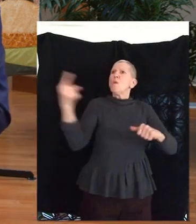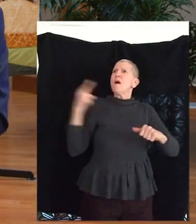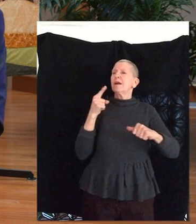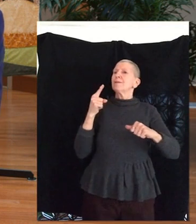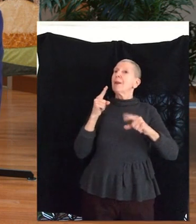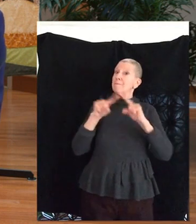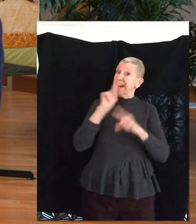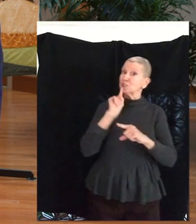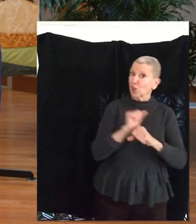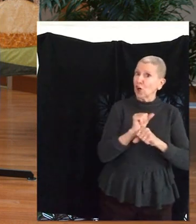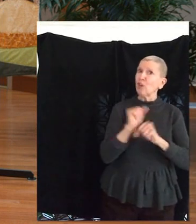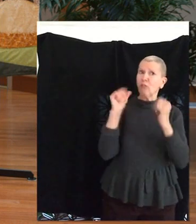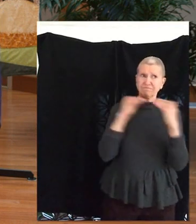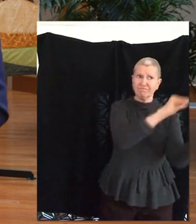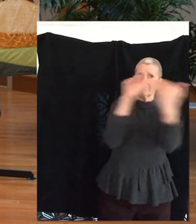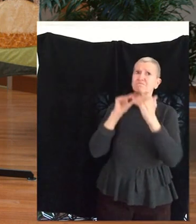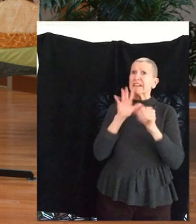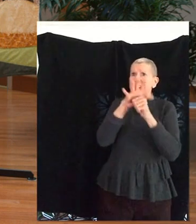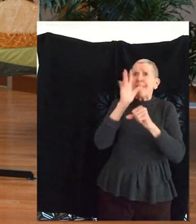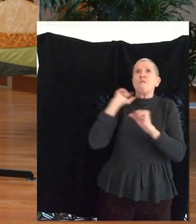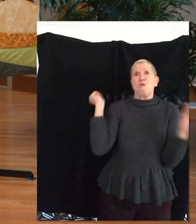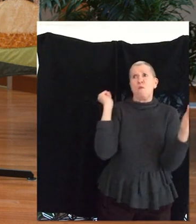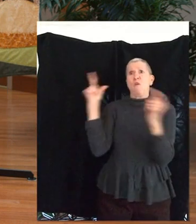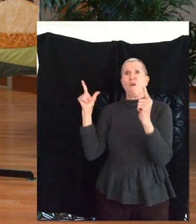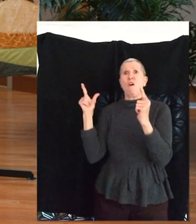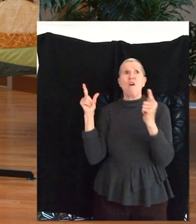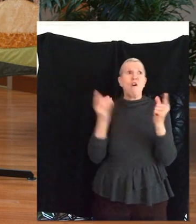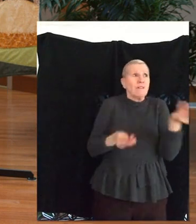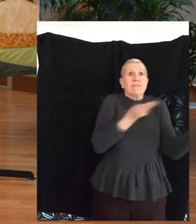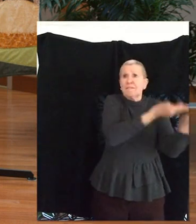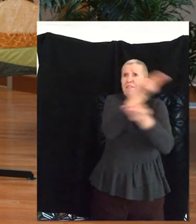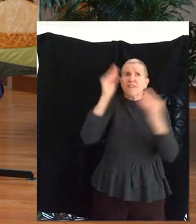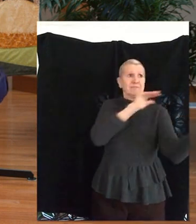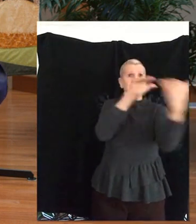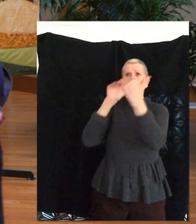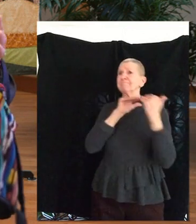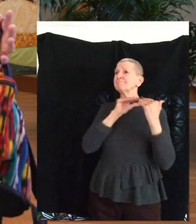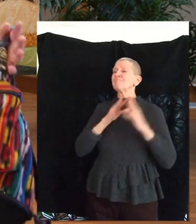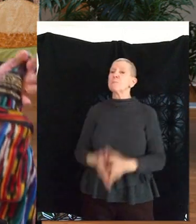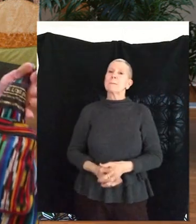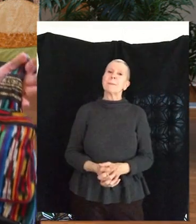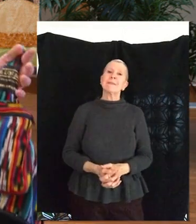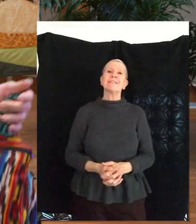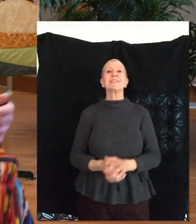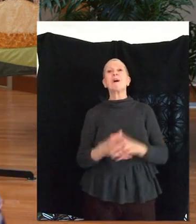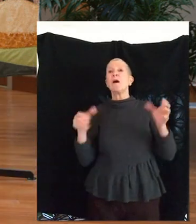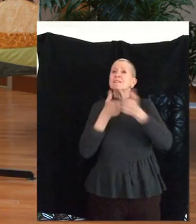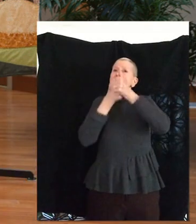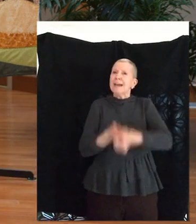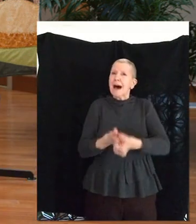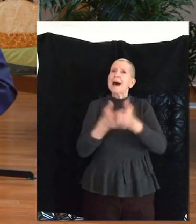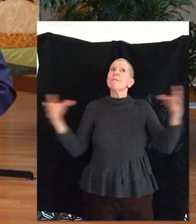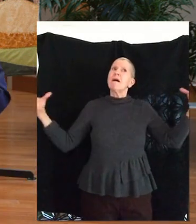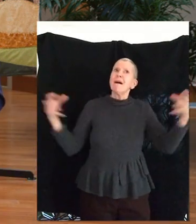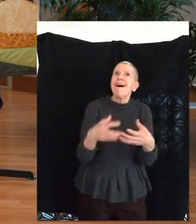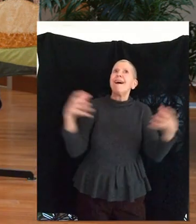sure everybody gets enough. And so the disciples gathered and they showed love to their neighbor by